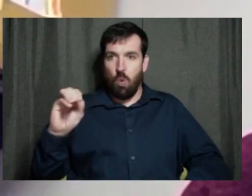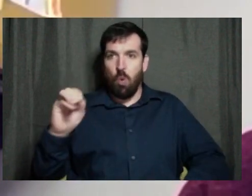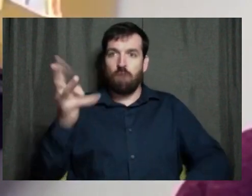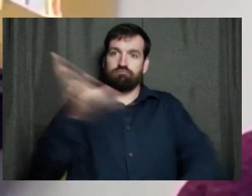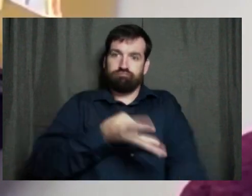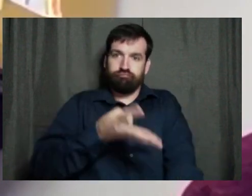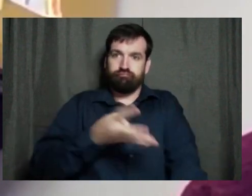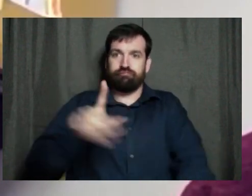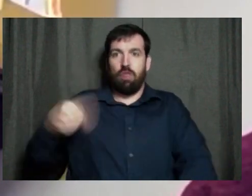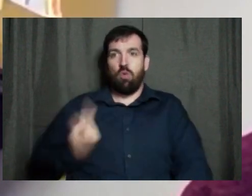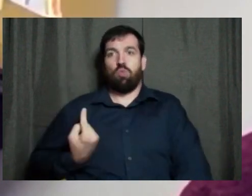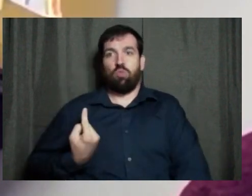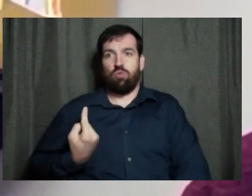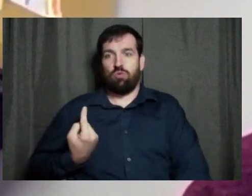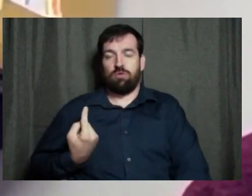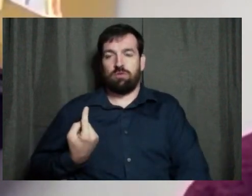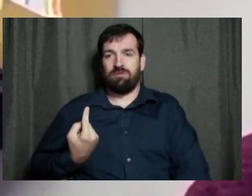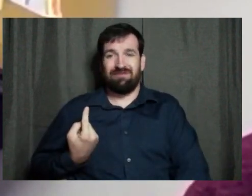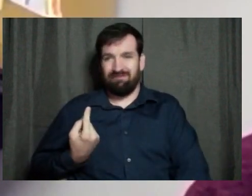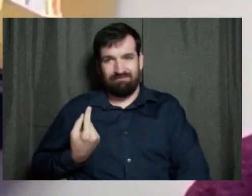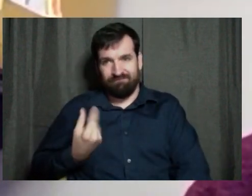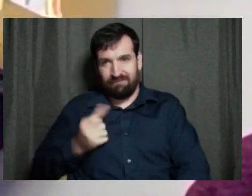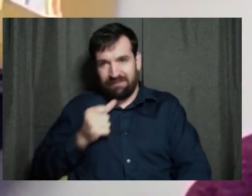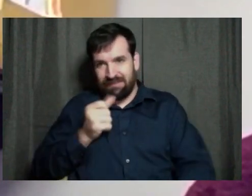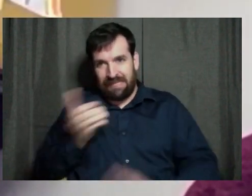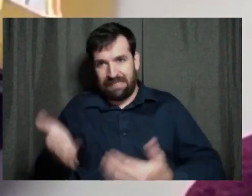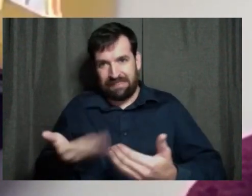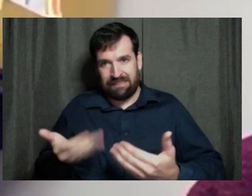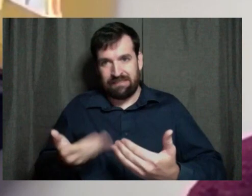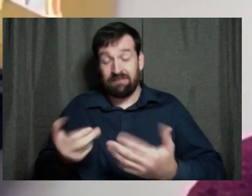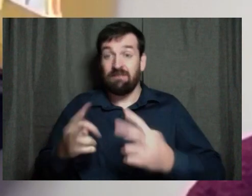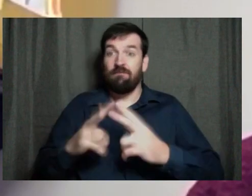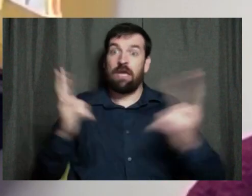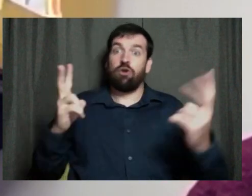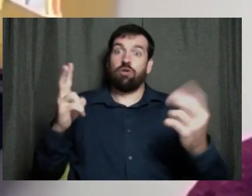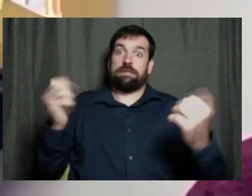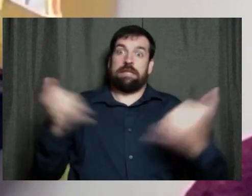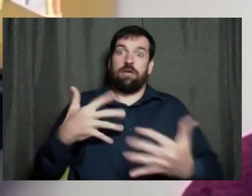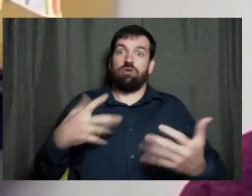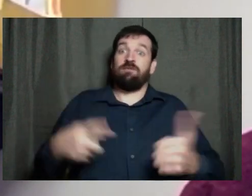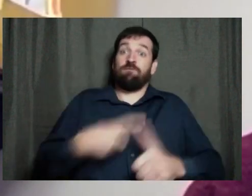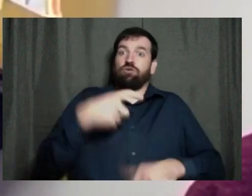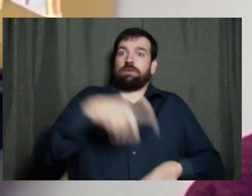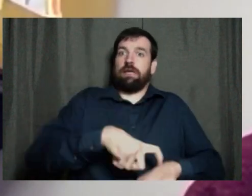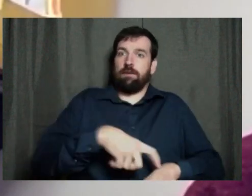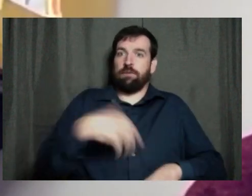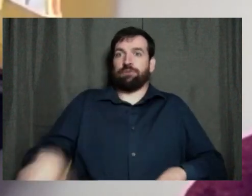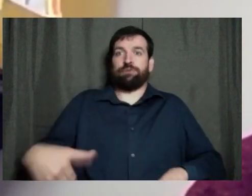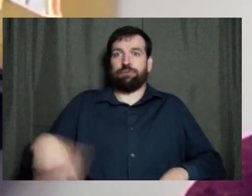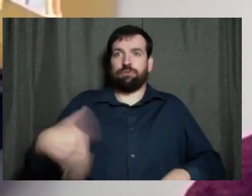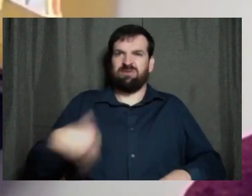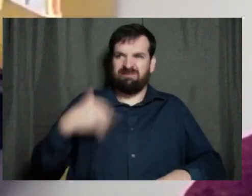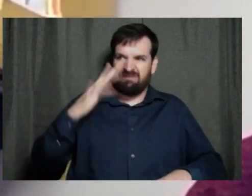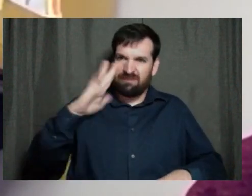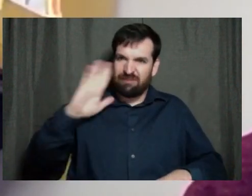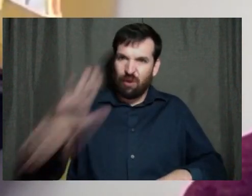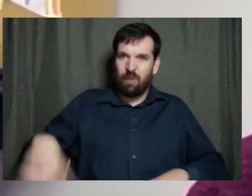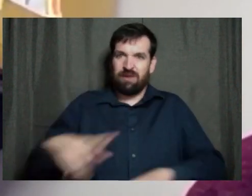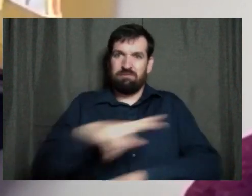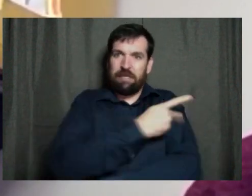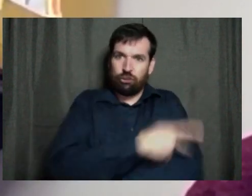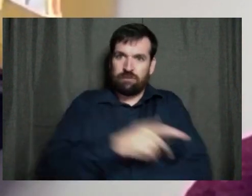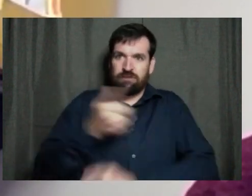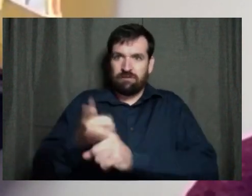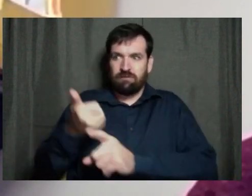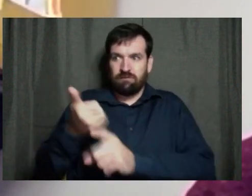And it's not an easy thing to do alone. It's very scary, especially the first time. So I think knowing that patients had to do